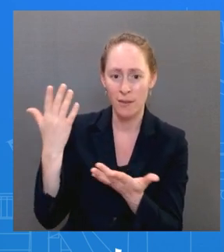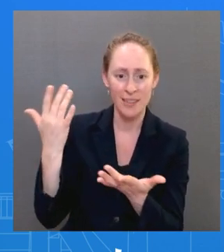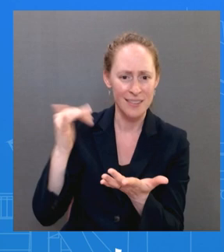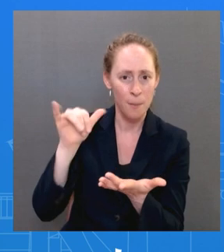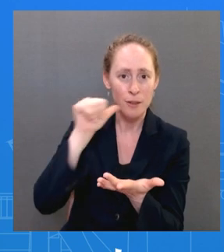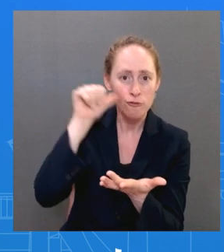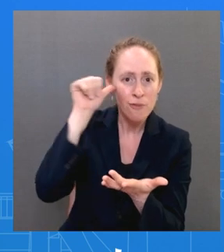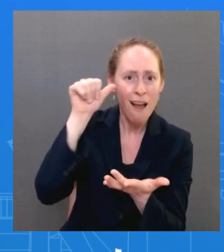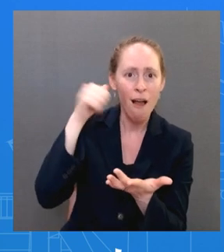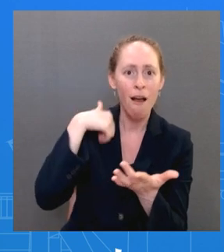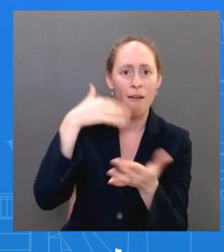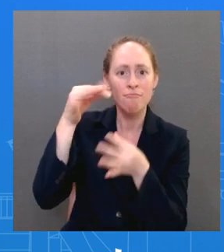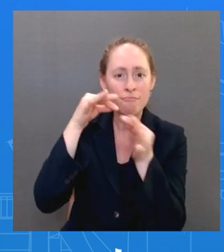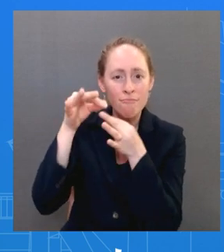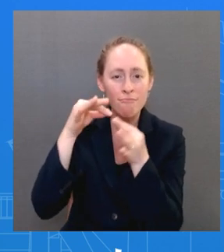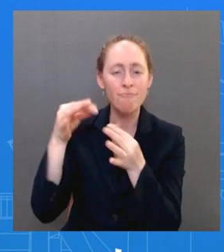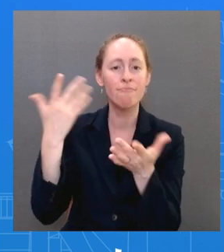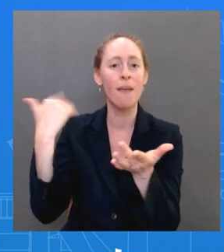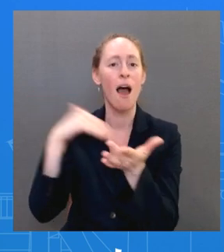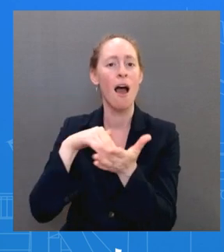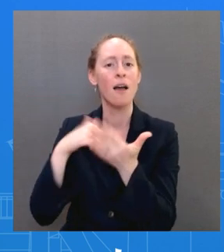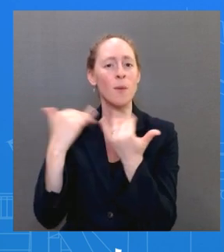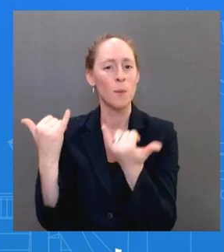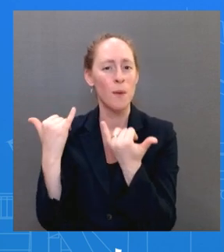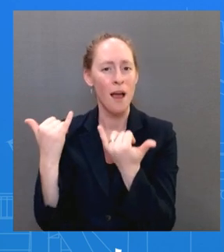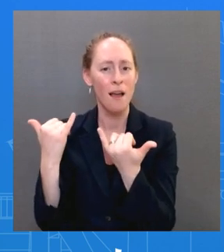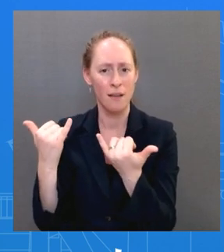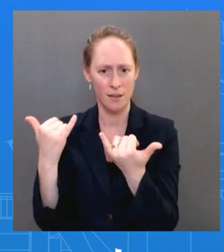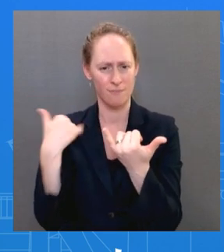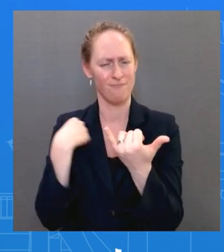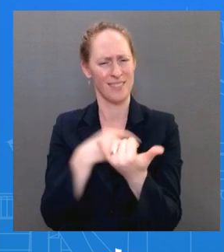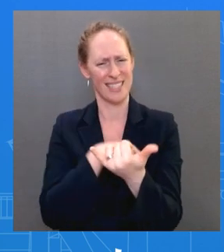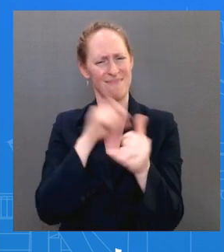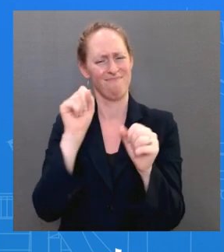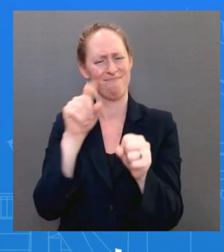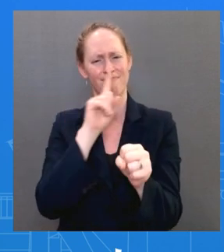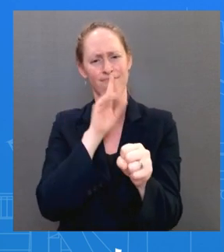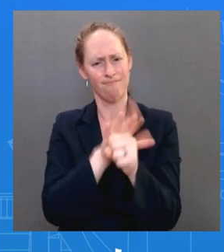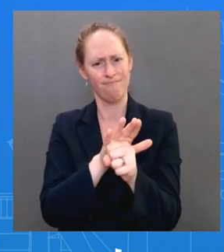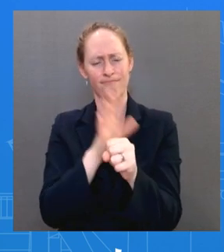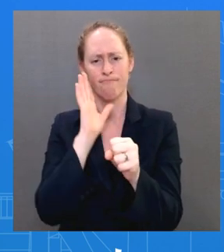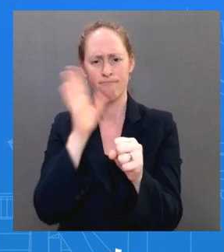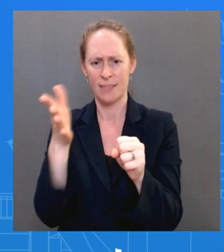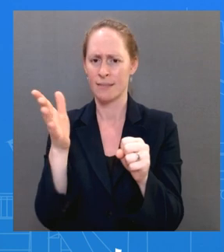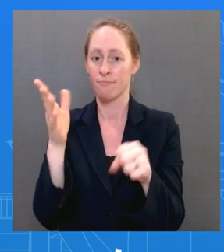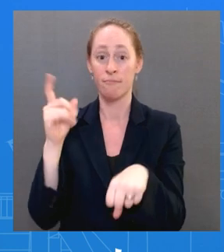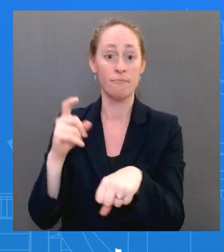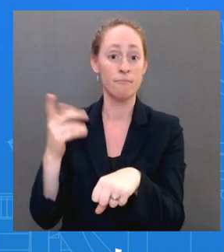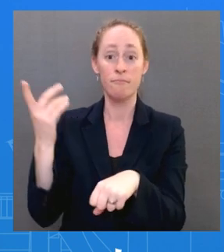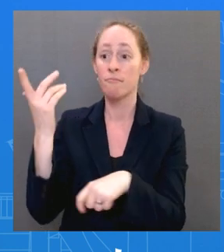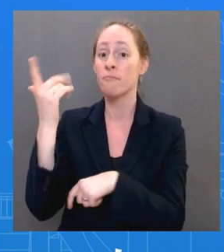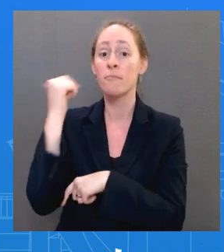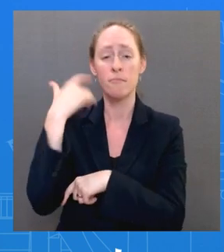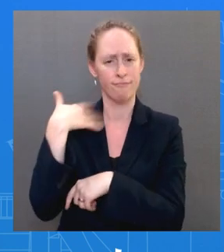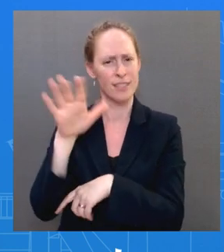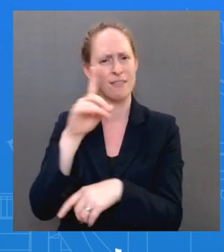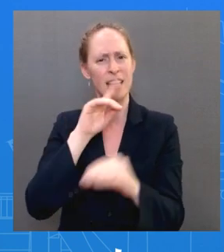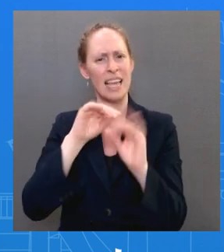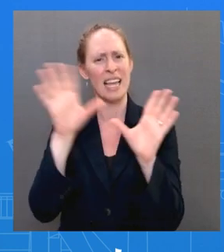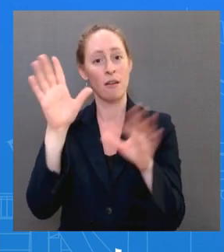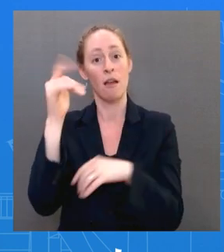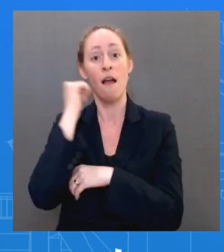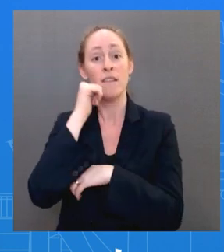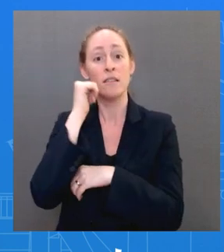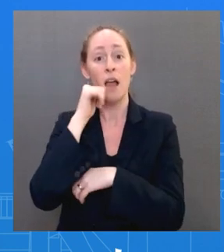from Dr. O'Connor, from his daily report, detailed report from Dr. O'Connor. And here's the